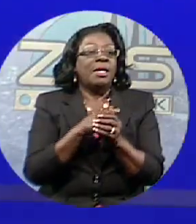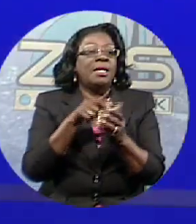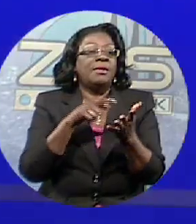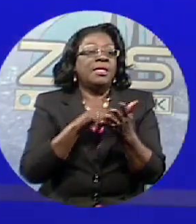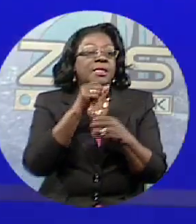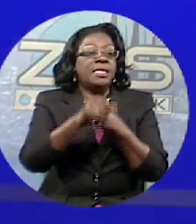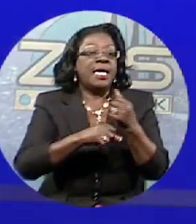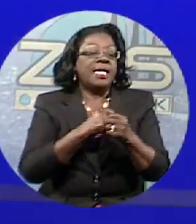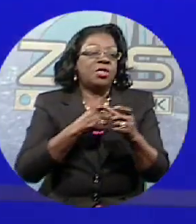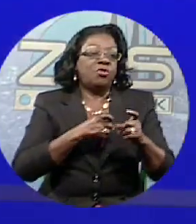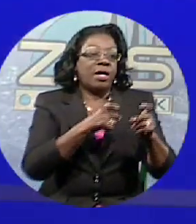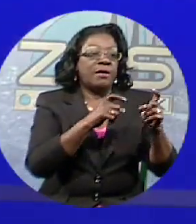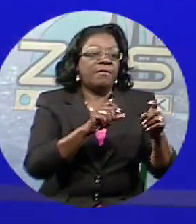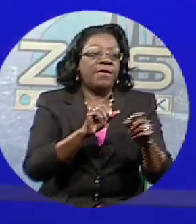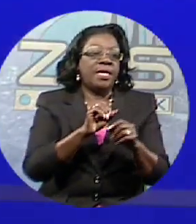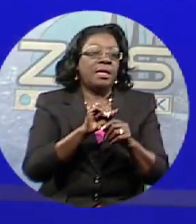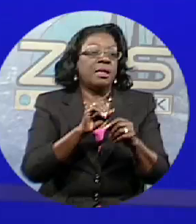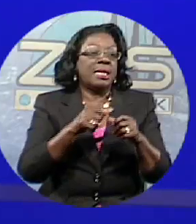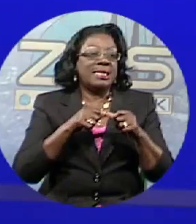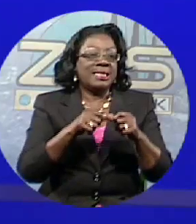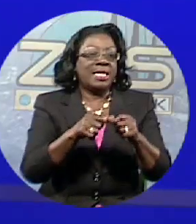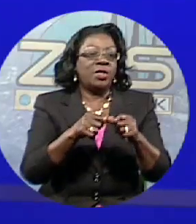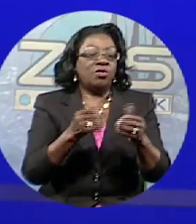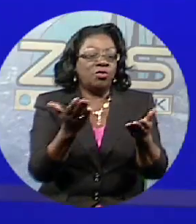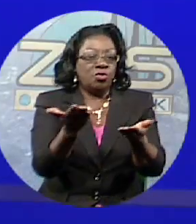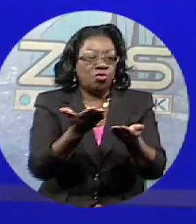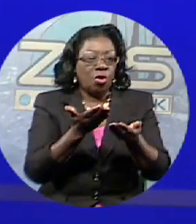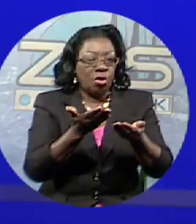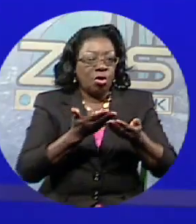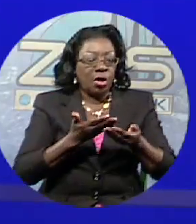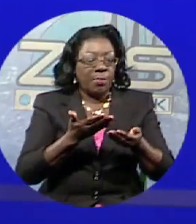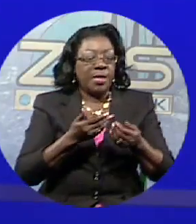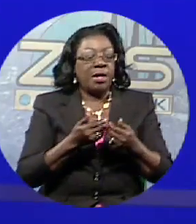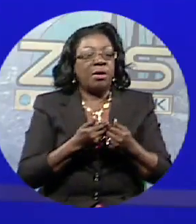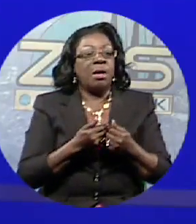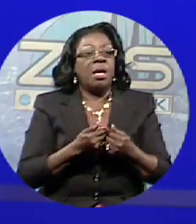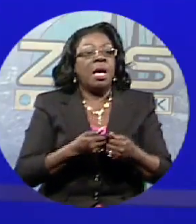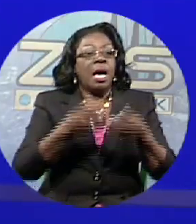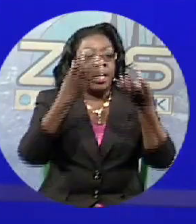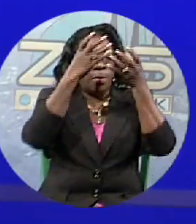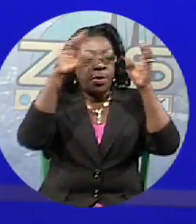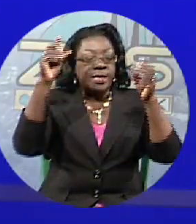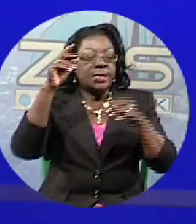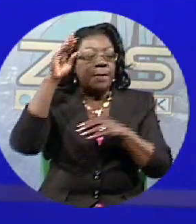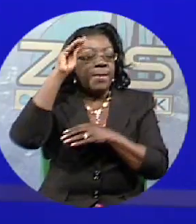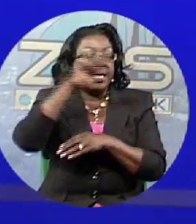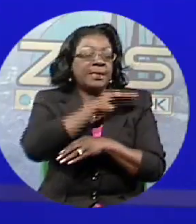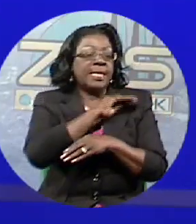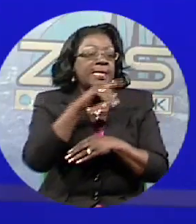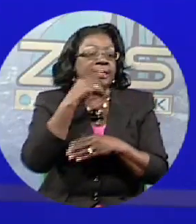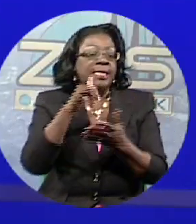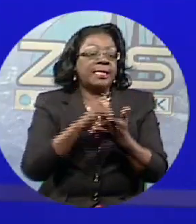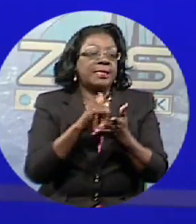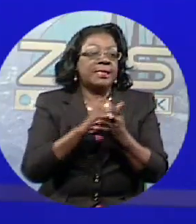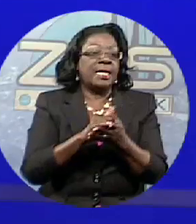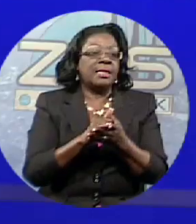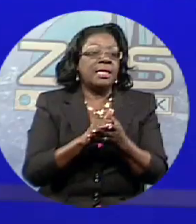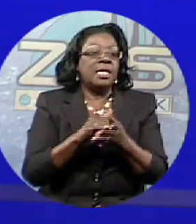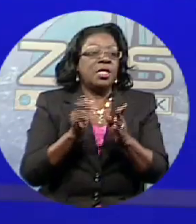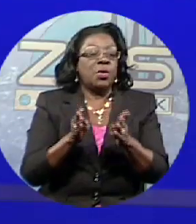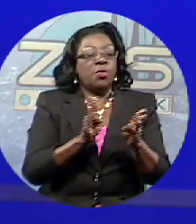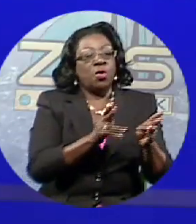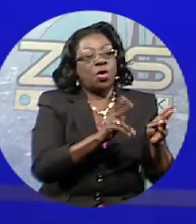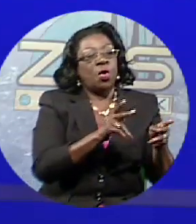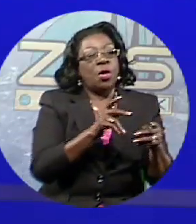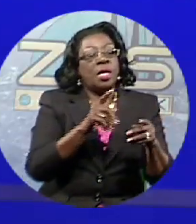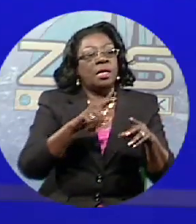Carifta Track and Field Championships continue to draw closer, and B3's president Mike Sands says for the most part the protocol for athletes